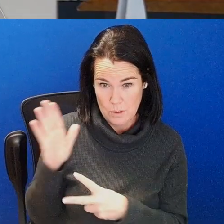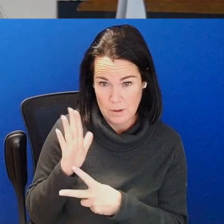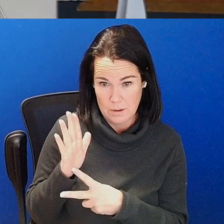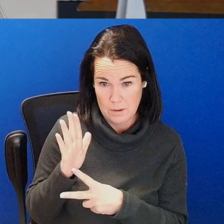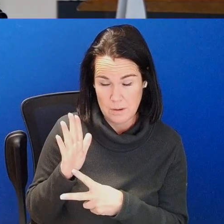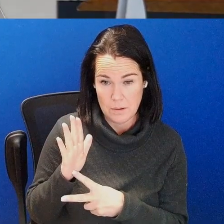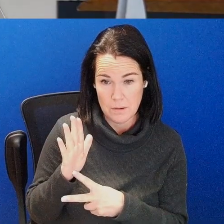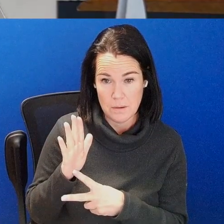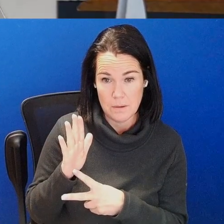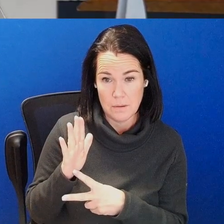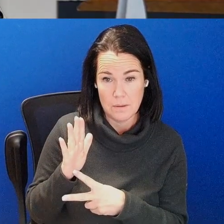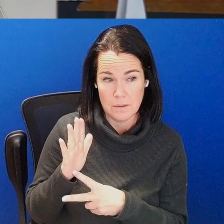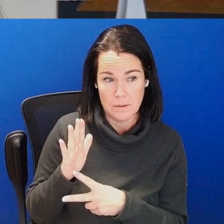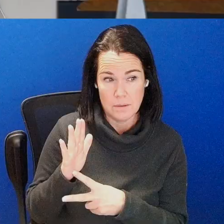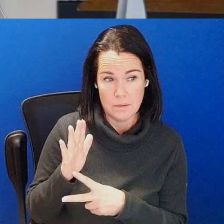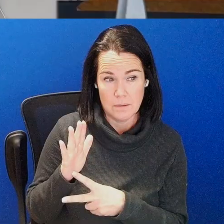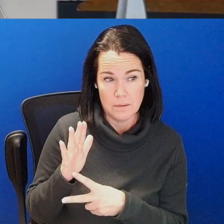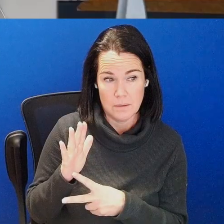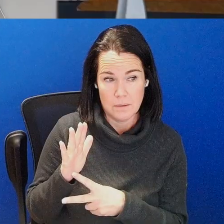birthday party.